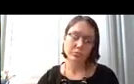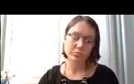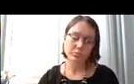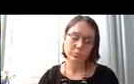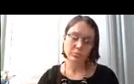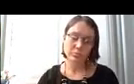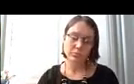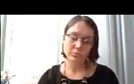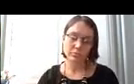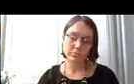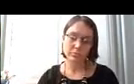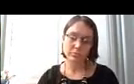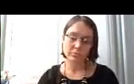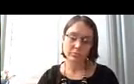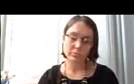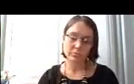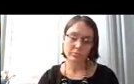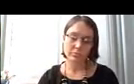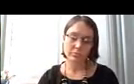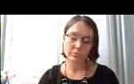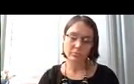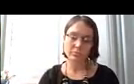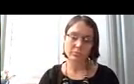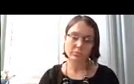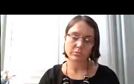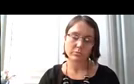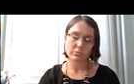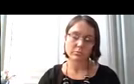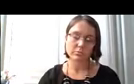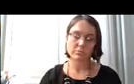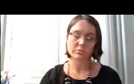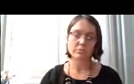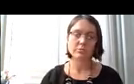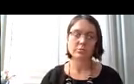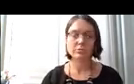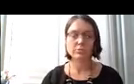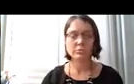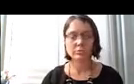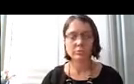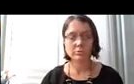much pay do they get on weekly average, part-time, full-time, monthly?